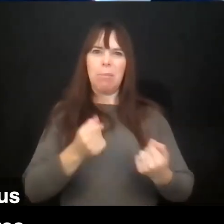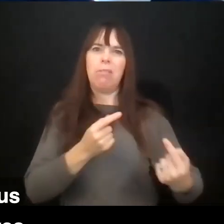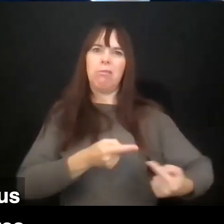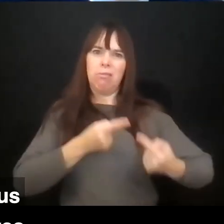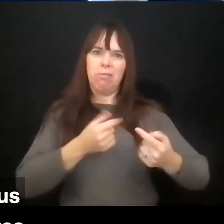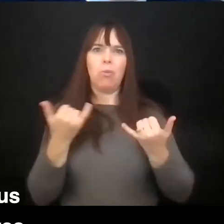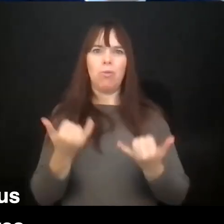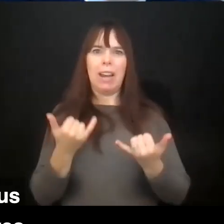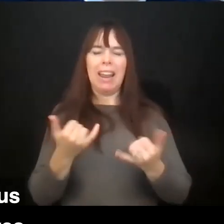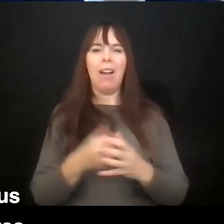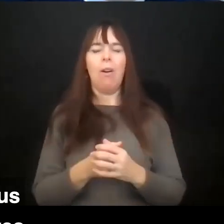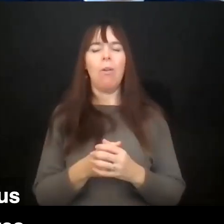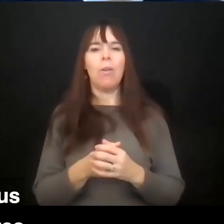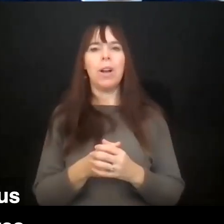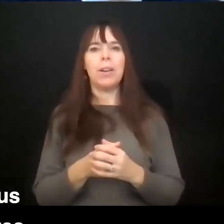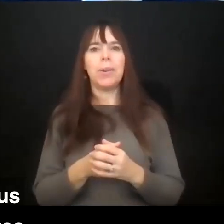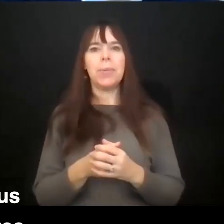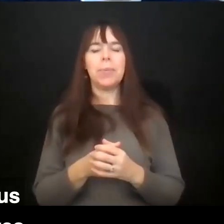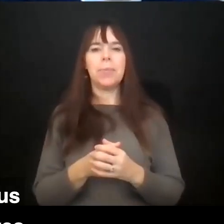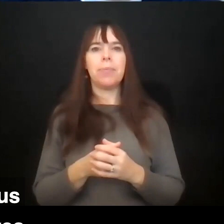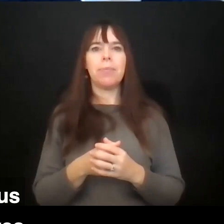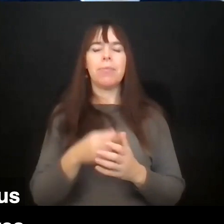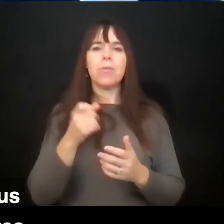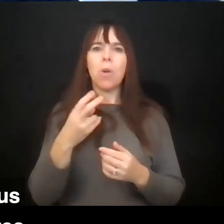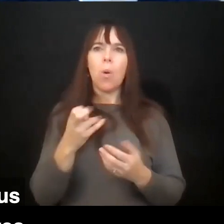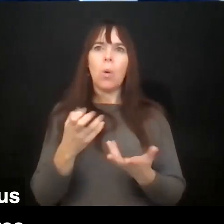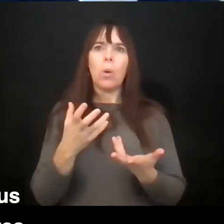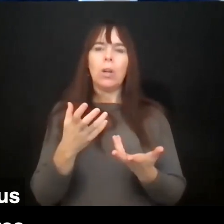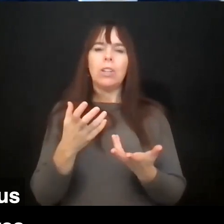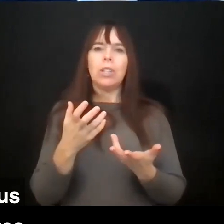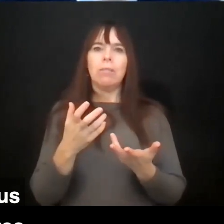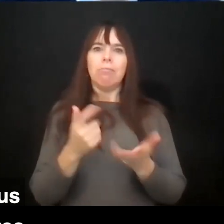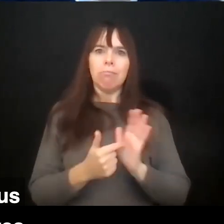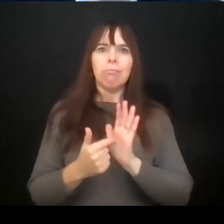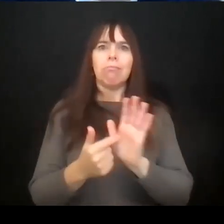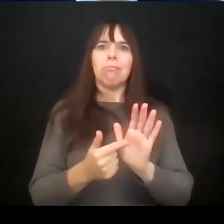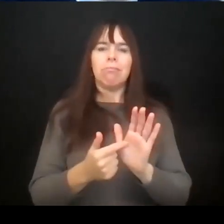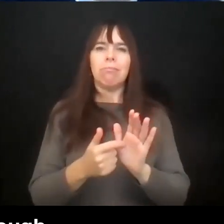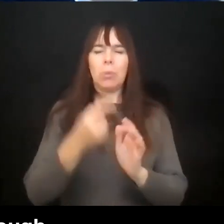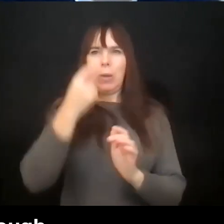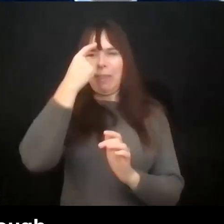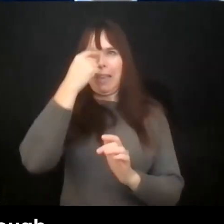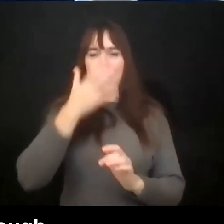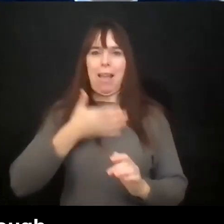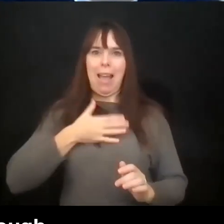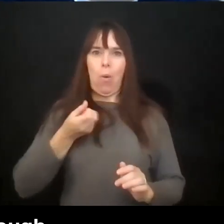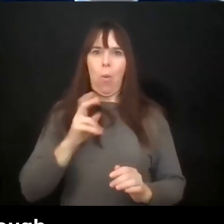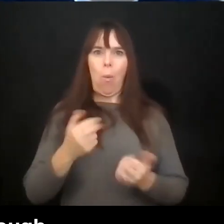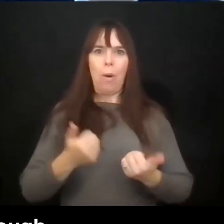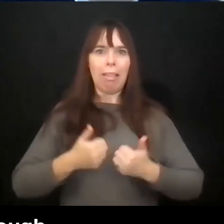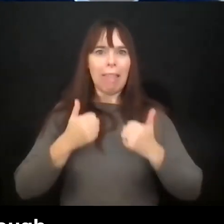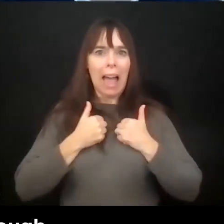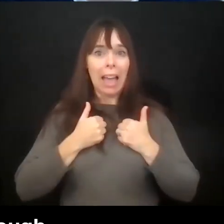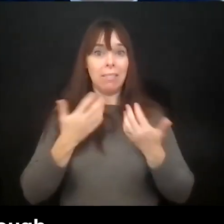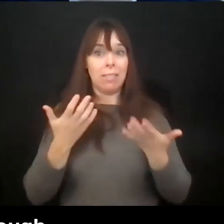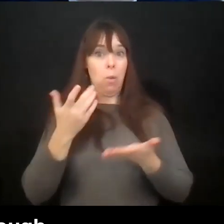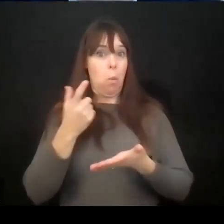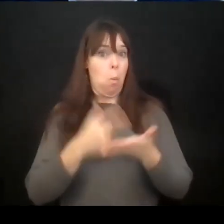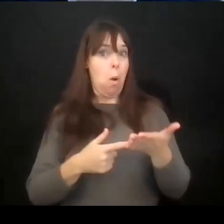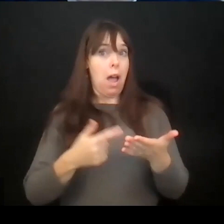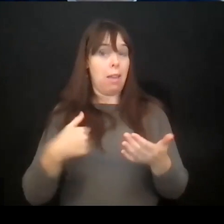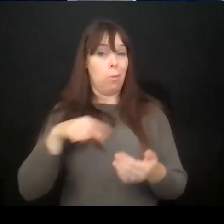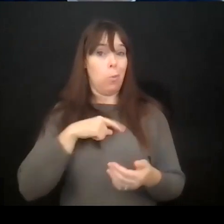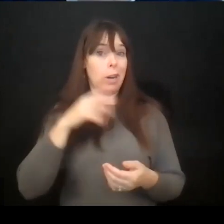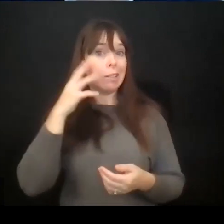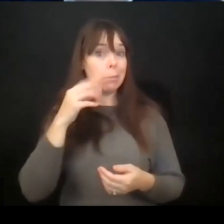So she sort of asks us to think about our lives and what is it that maybe we're going through